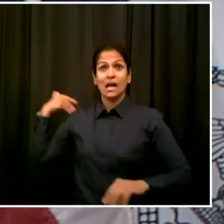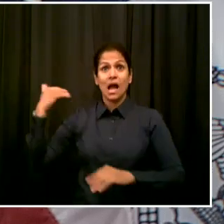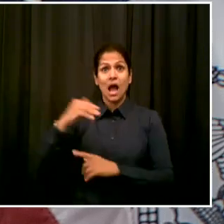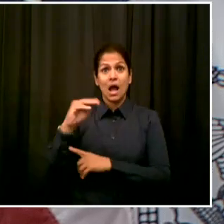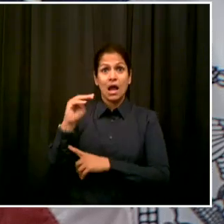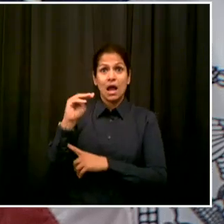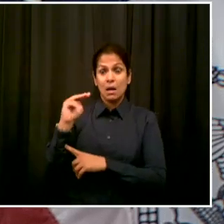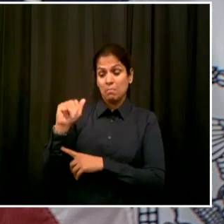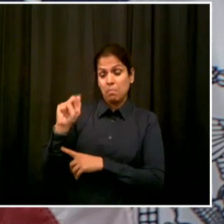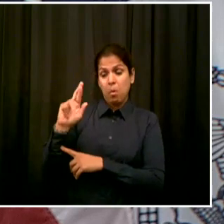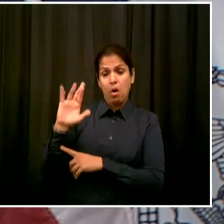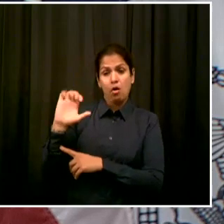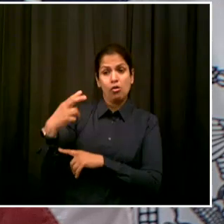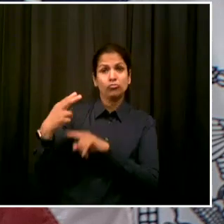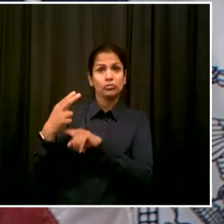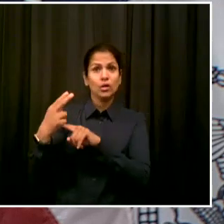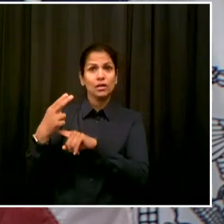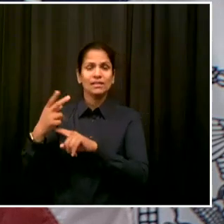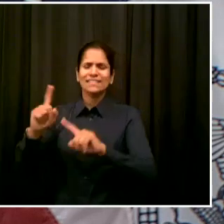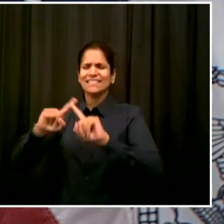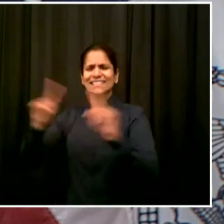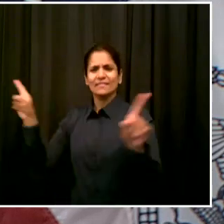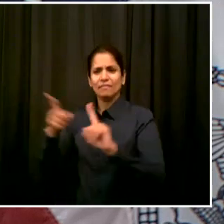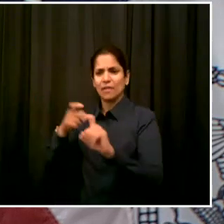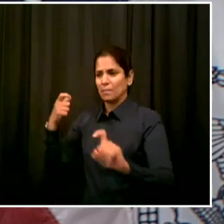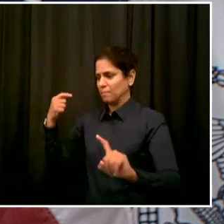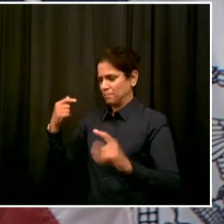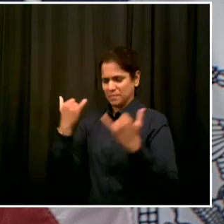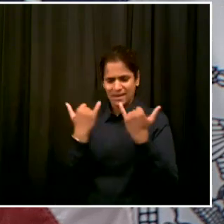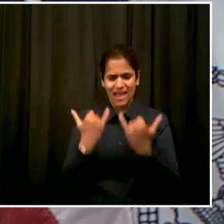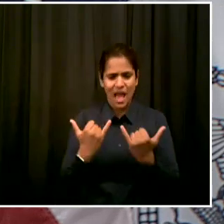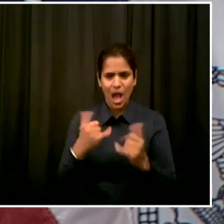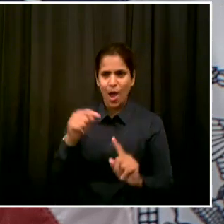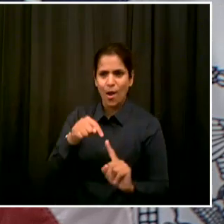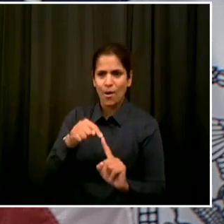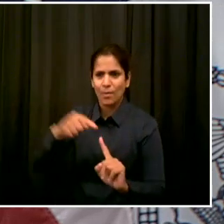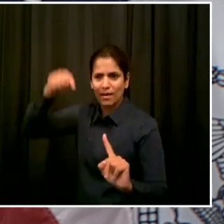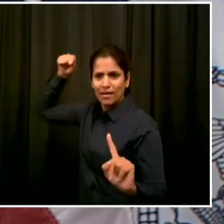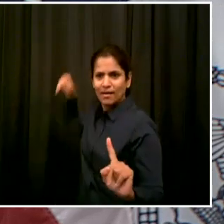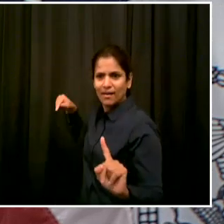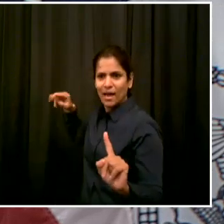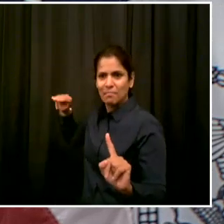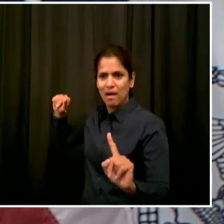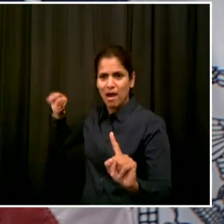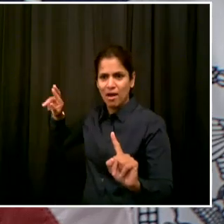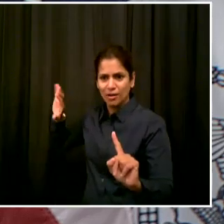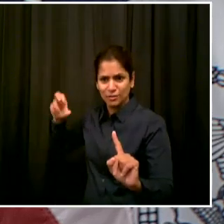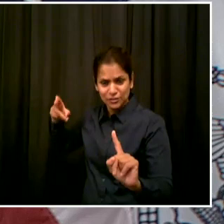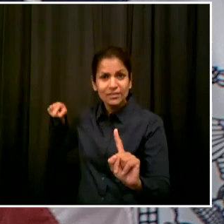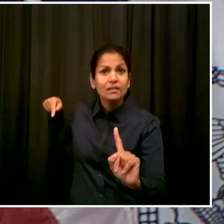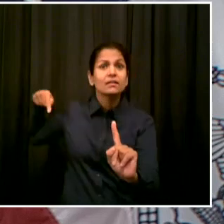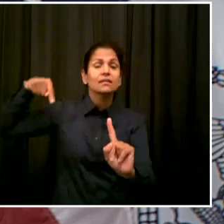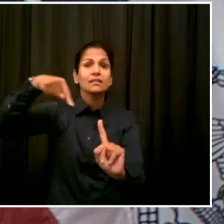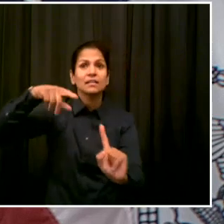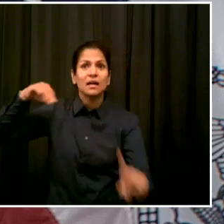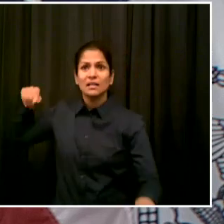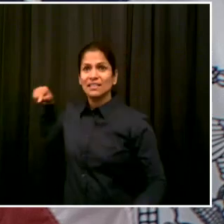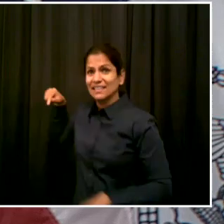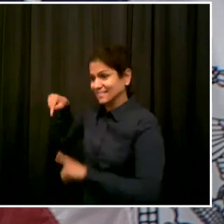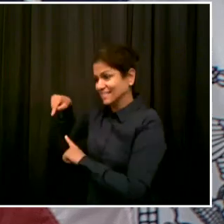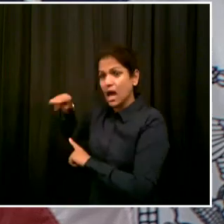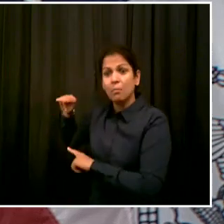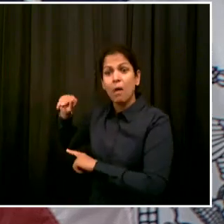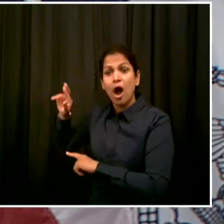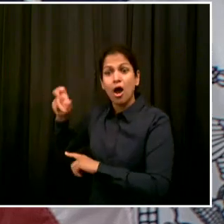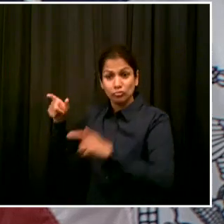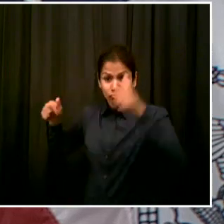reality with the test and trace core being available to us. So I don't want you to assume it's the same standards or same approach